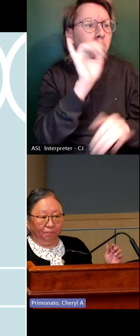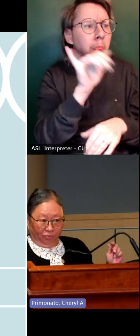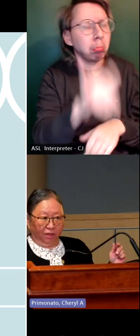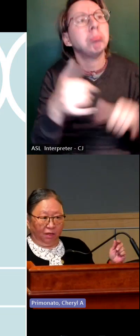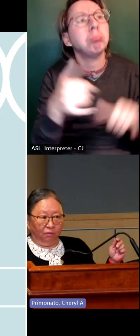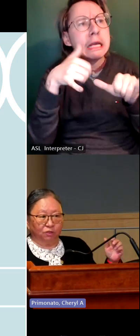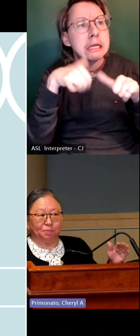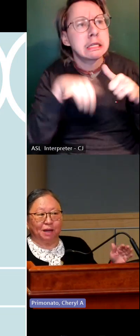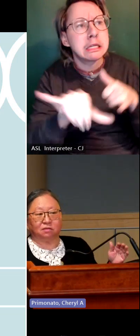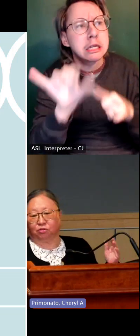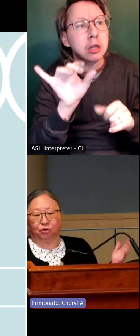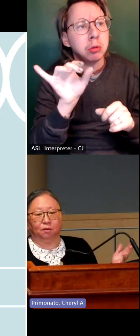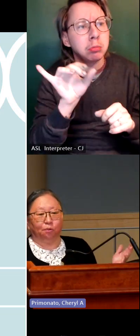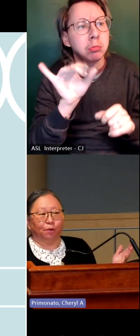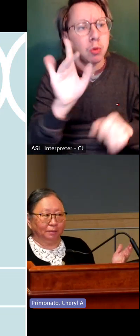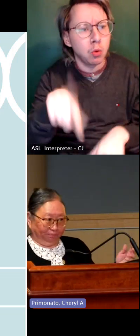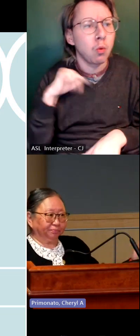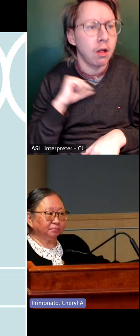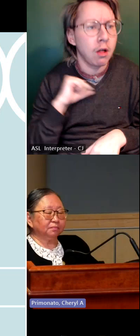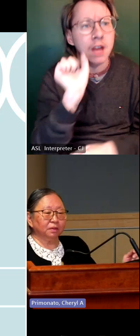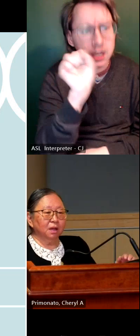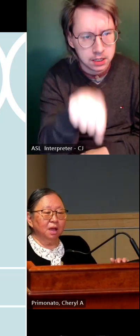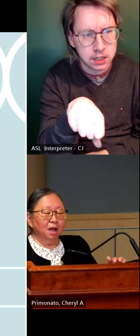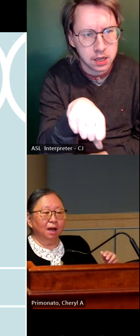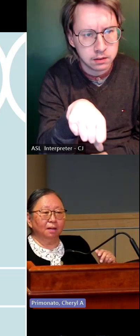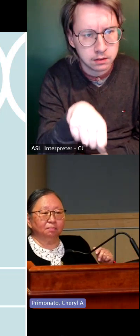the respective